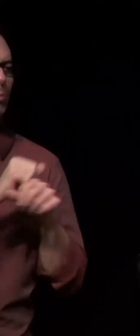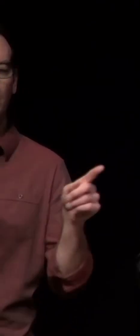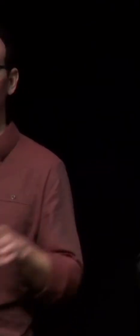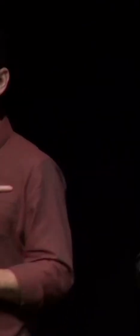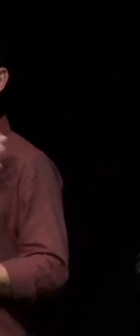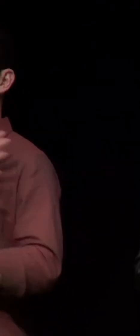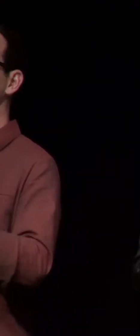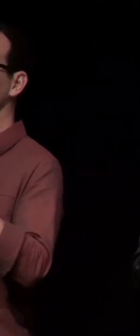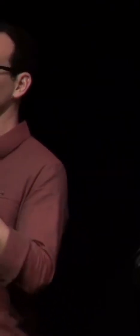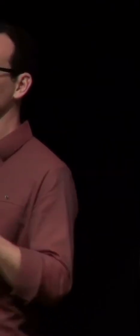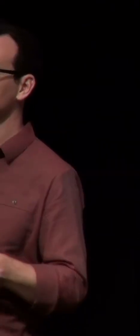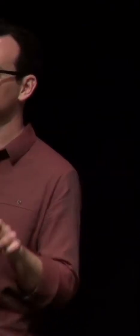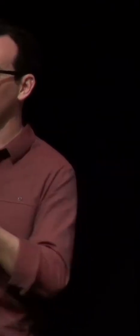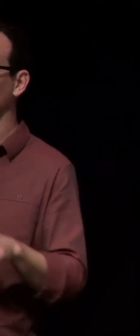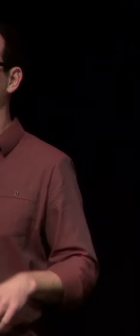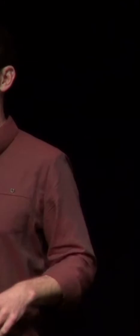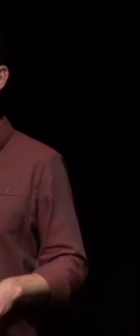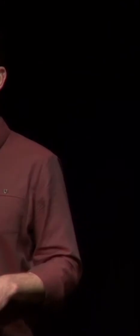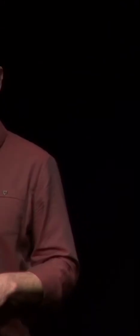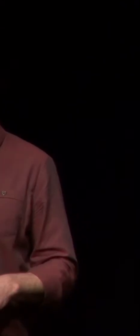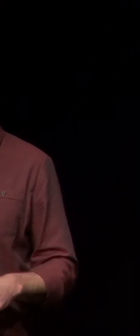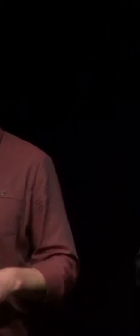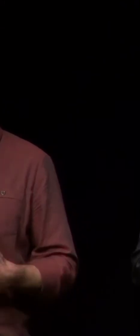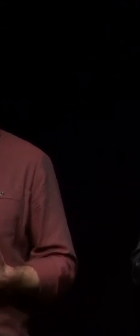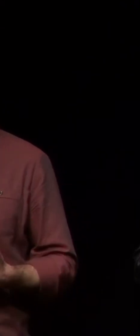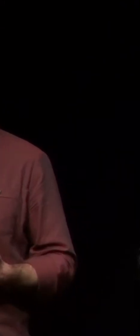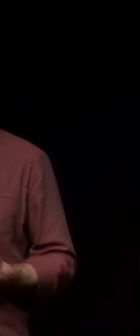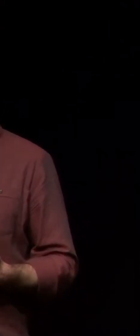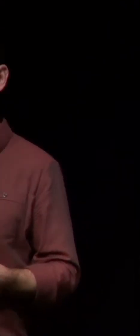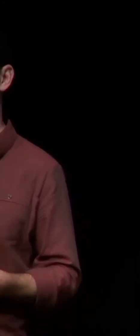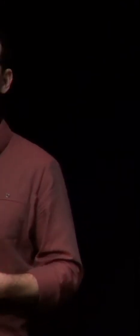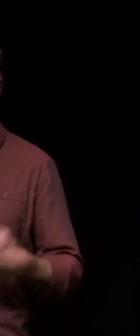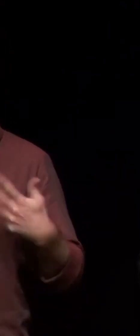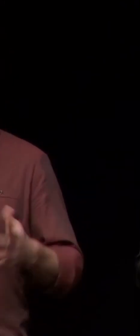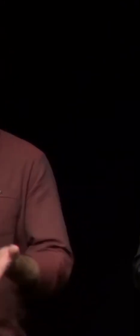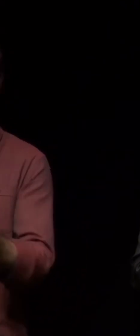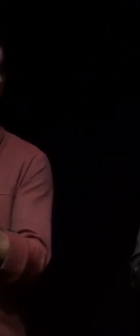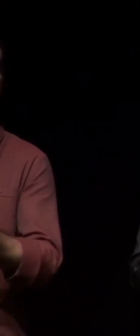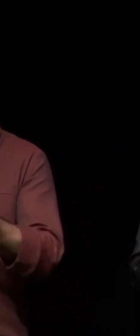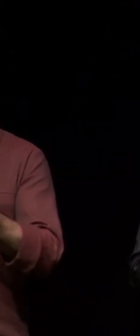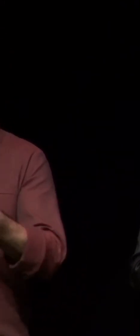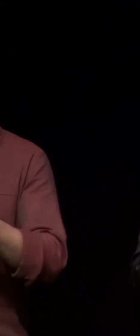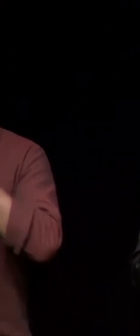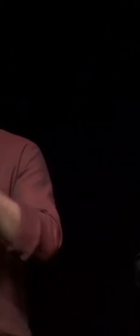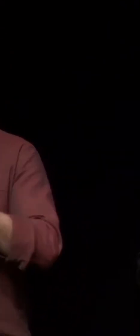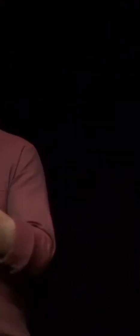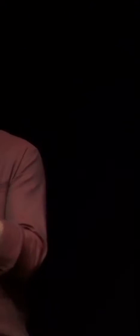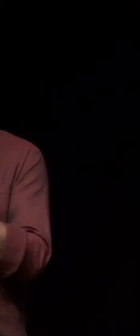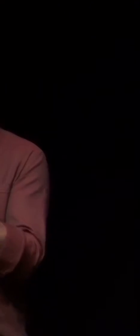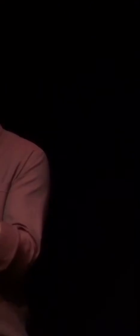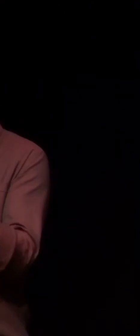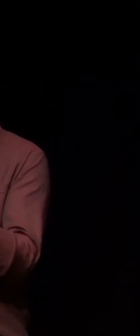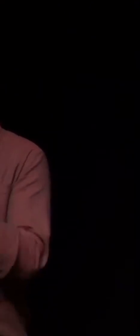It's saying that there are expectations. We are signatories to international documents where we have said collectively